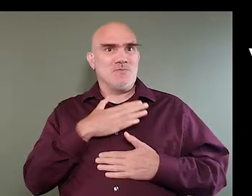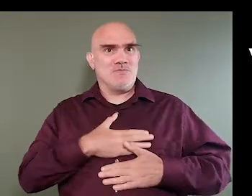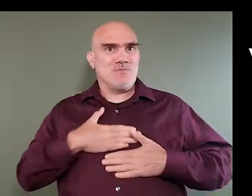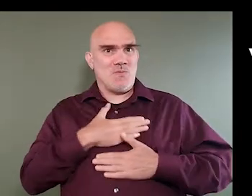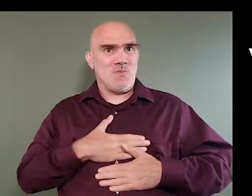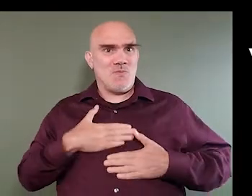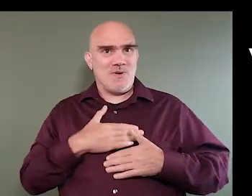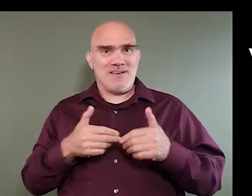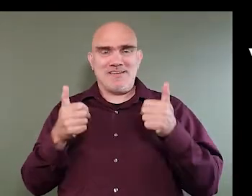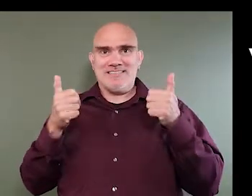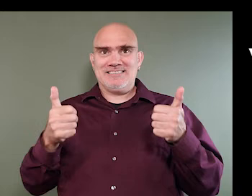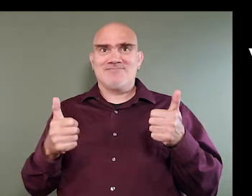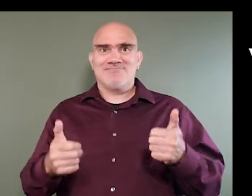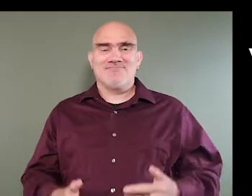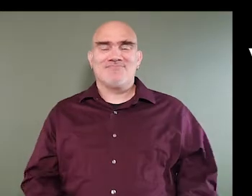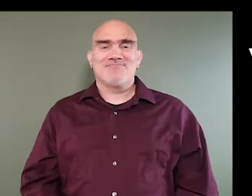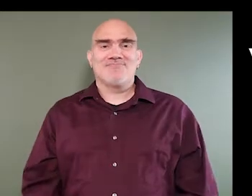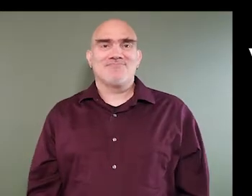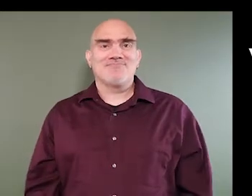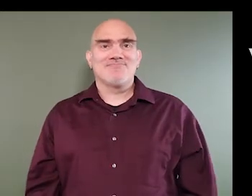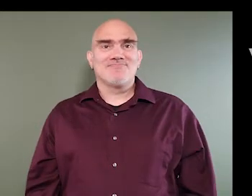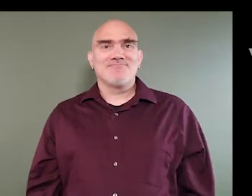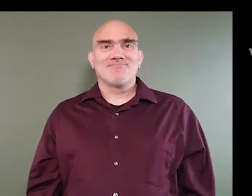www.funforthedisabled.com. We hope you enjoy!